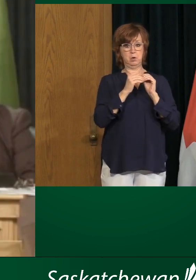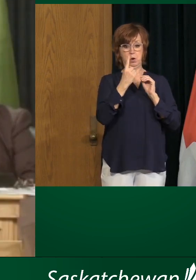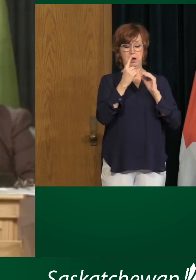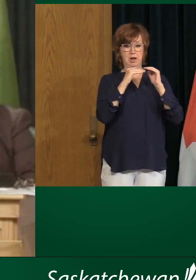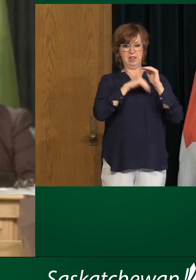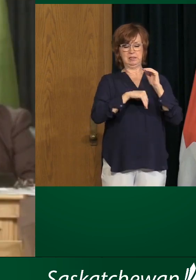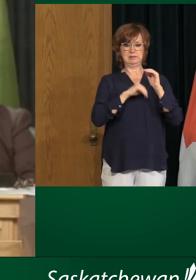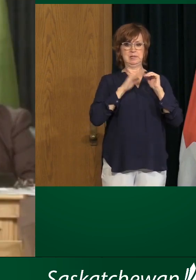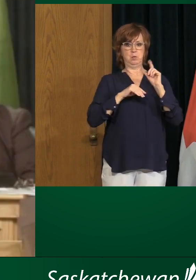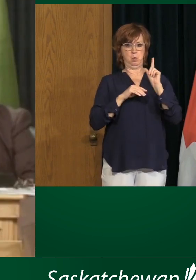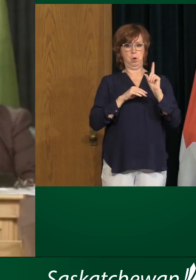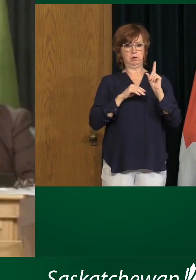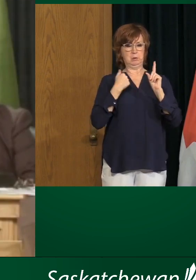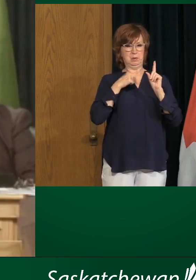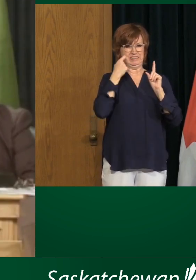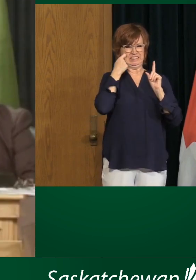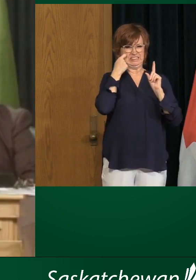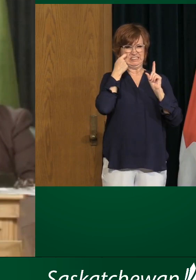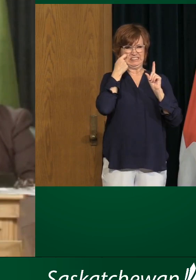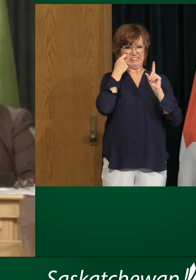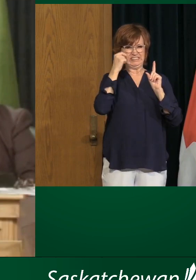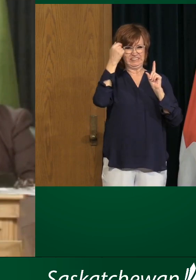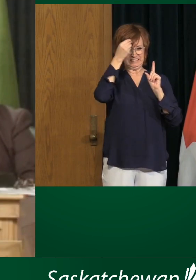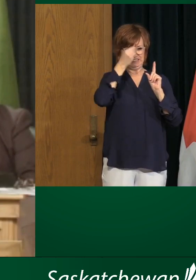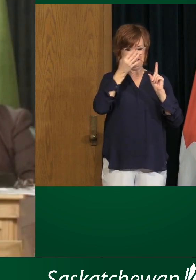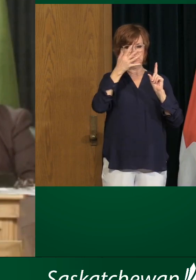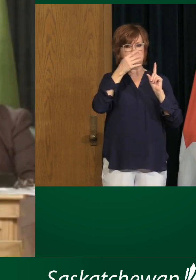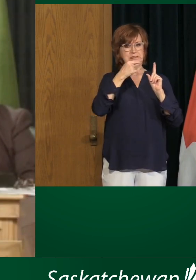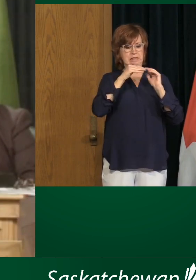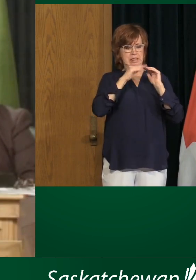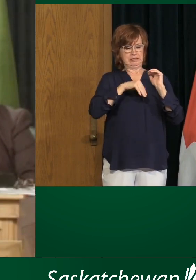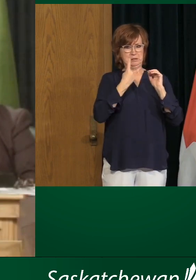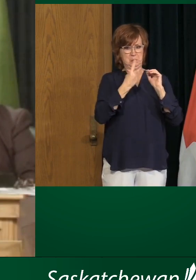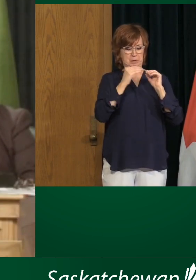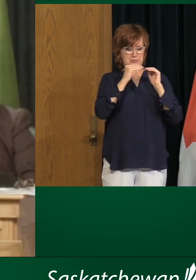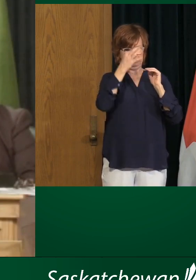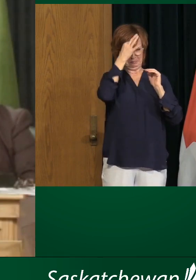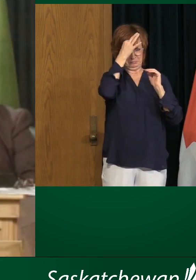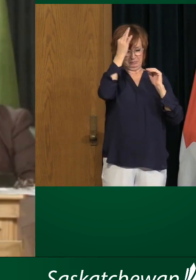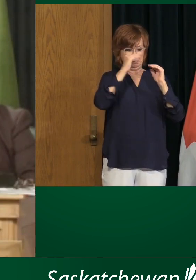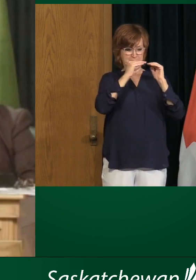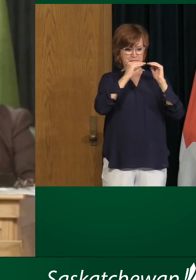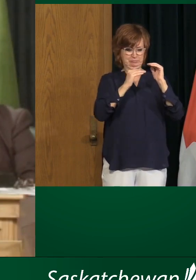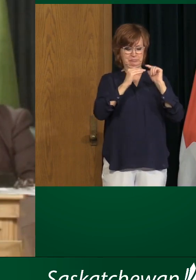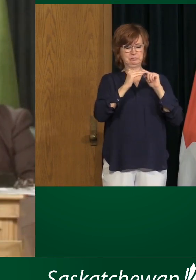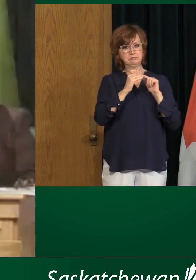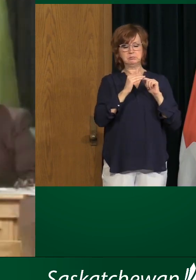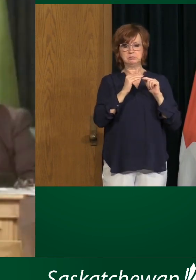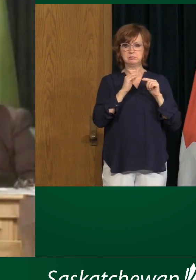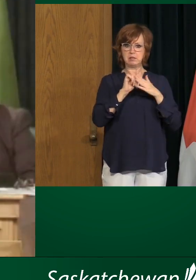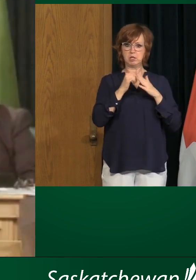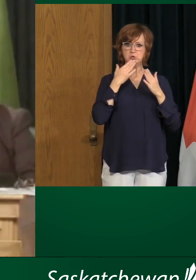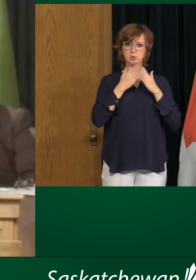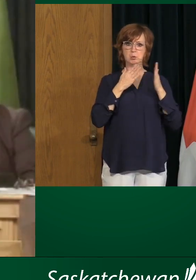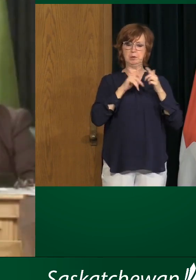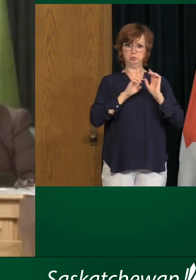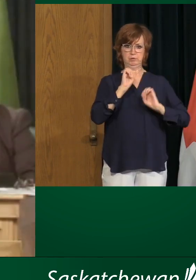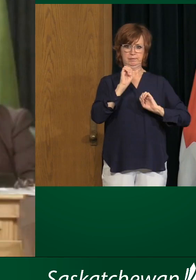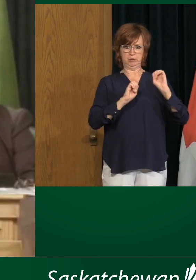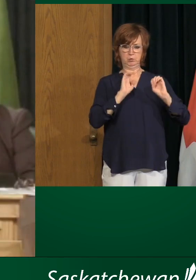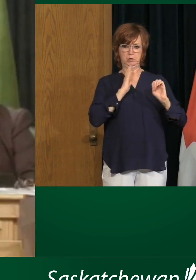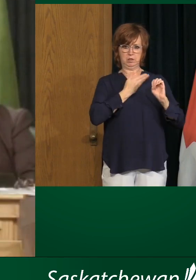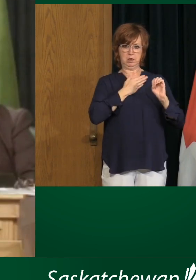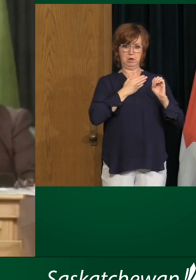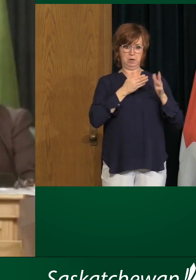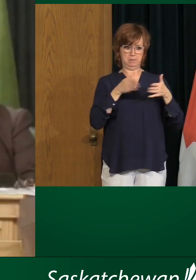would be a threshold for sort of evaluating how our public health measures are working. So what does that tell you